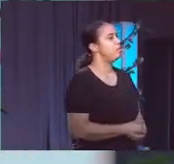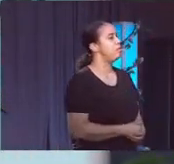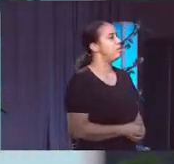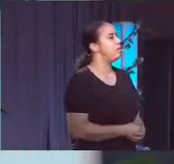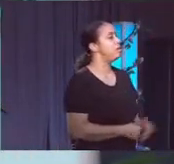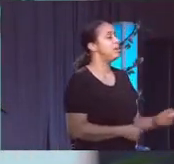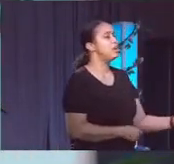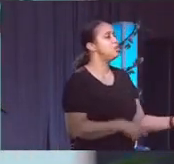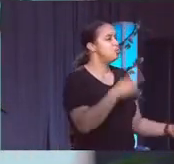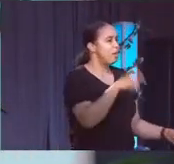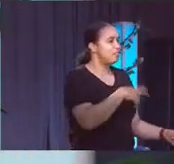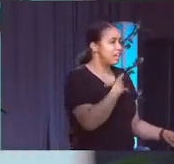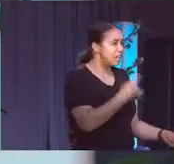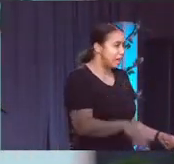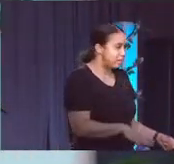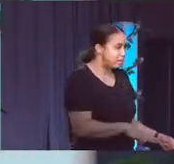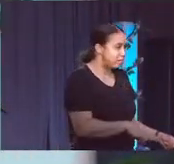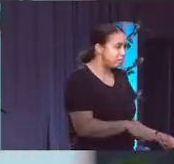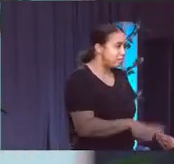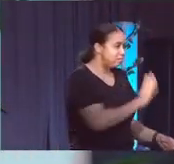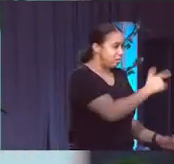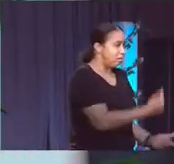You don't have to like where they are, by the way.